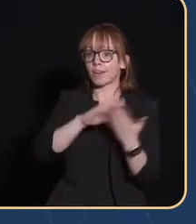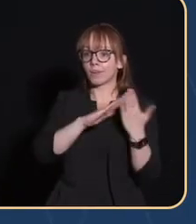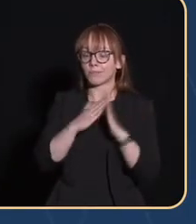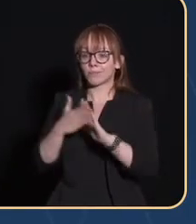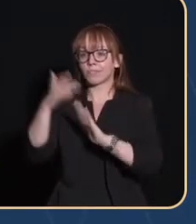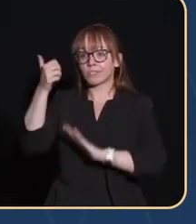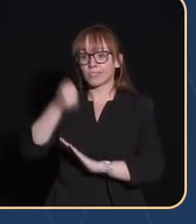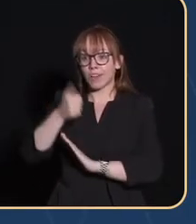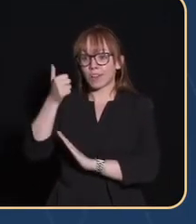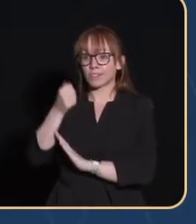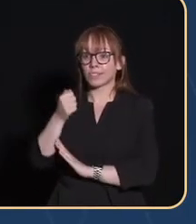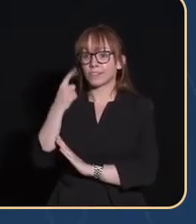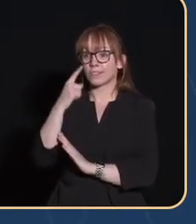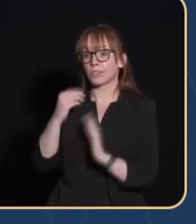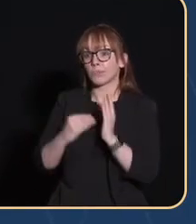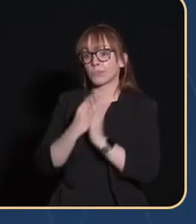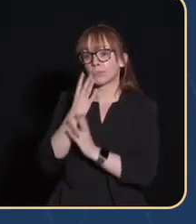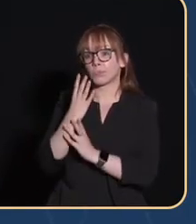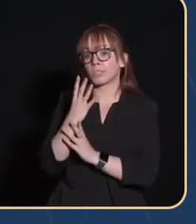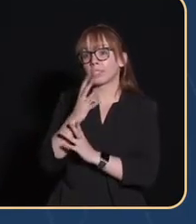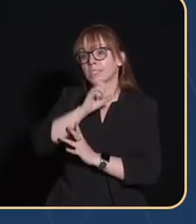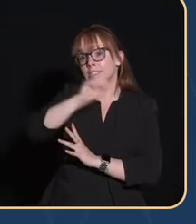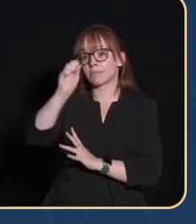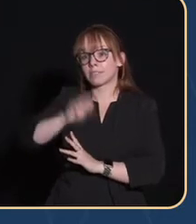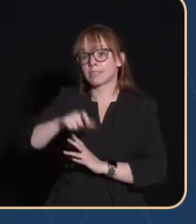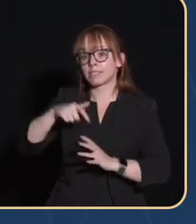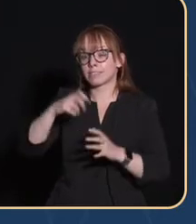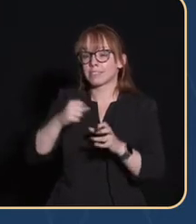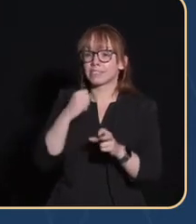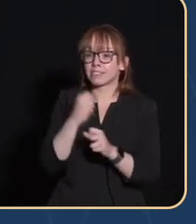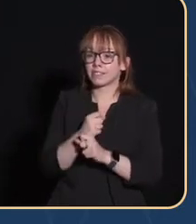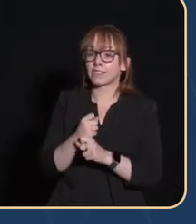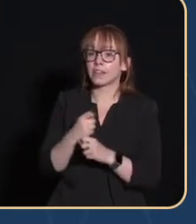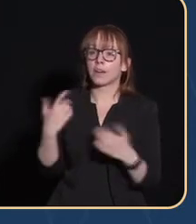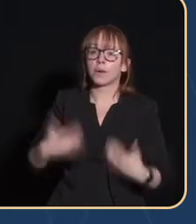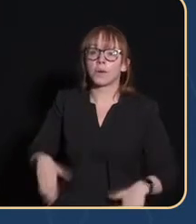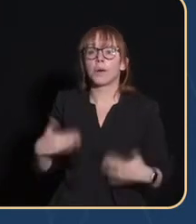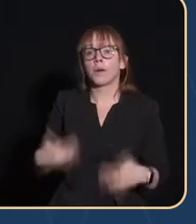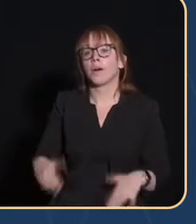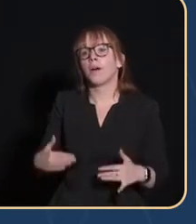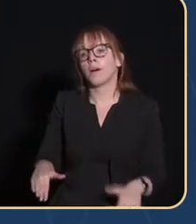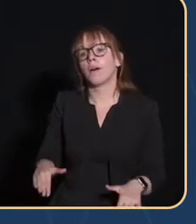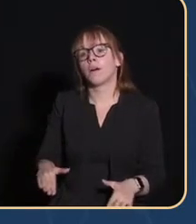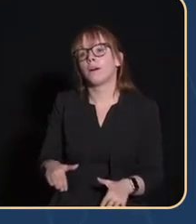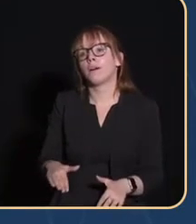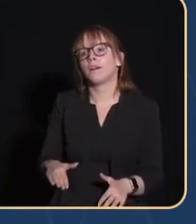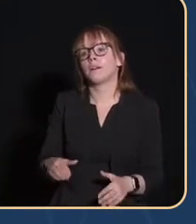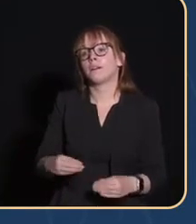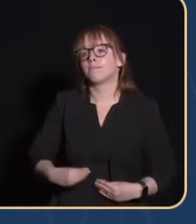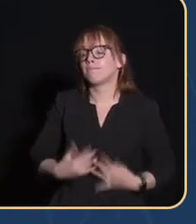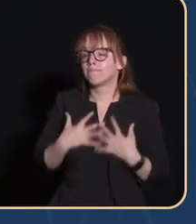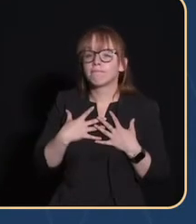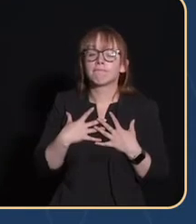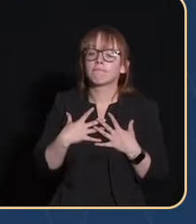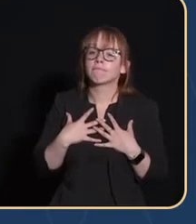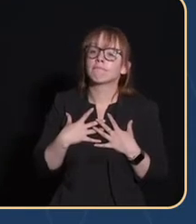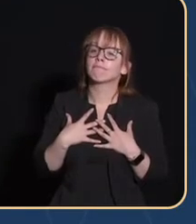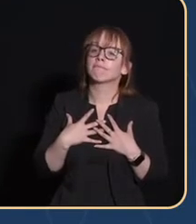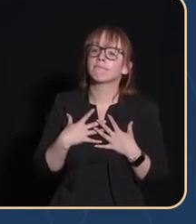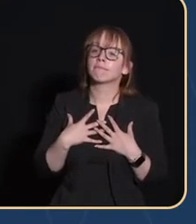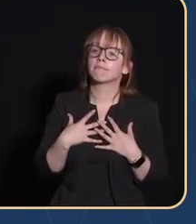Community Scholarships for spring semester this year, it was such a help and an affirmation.